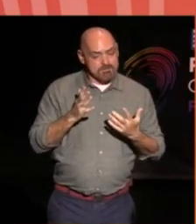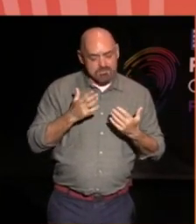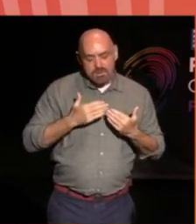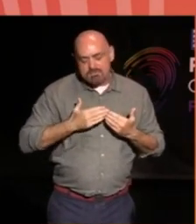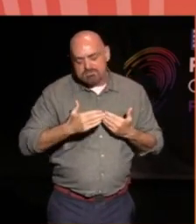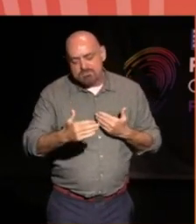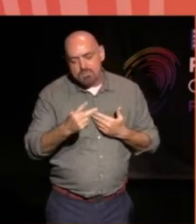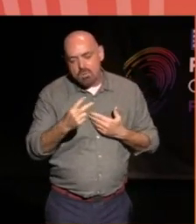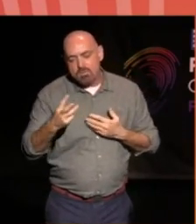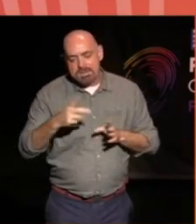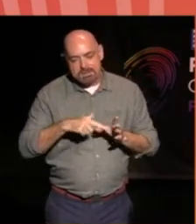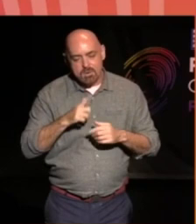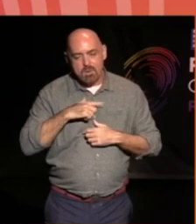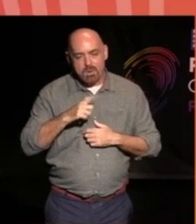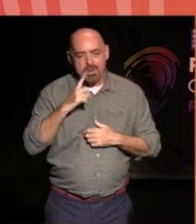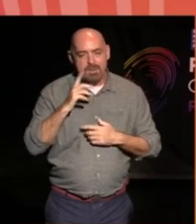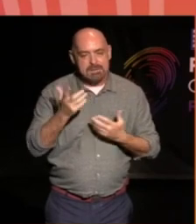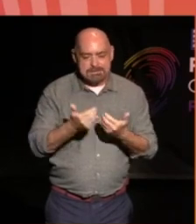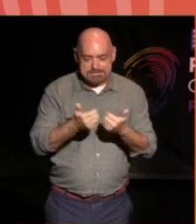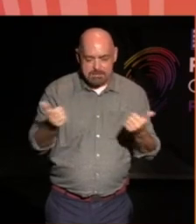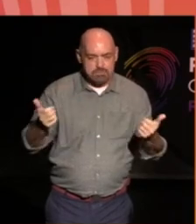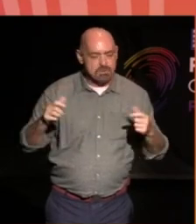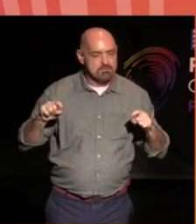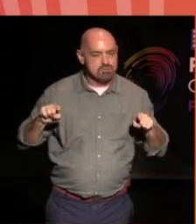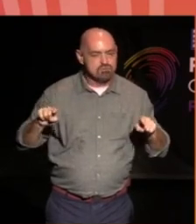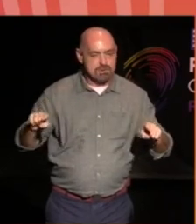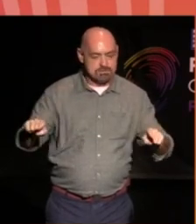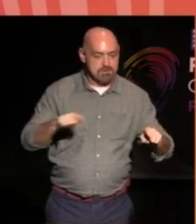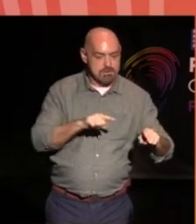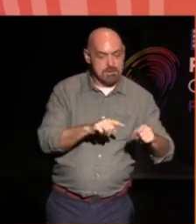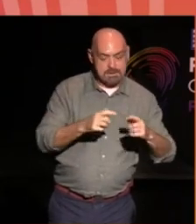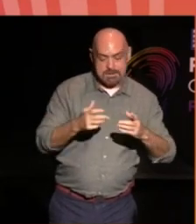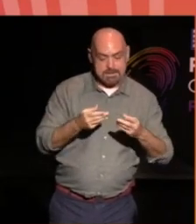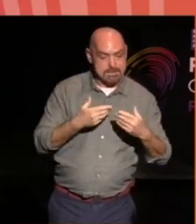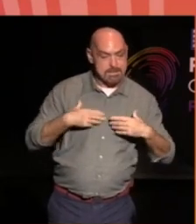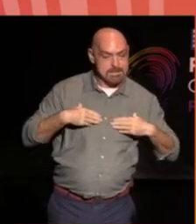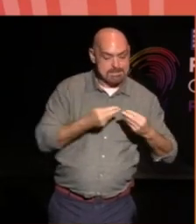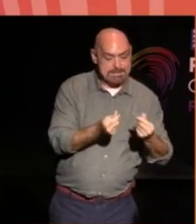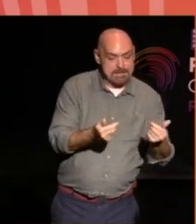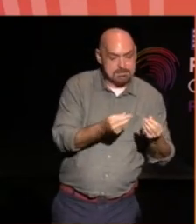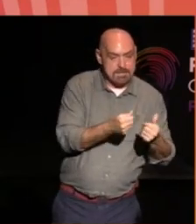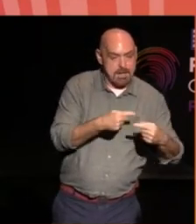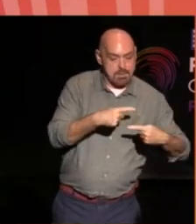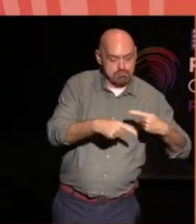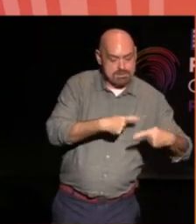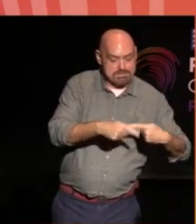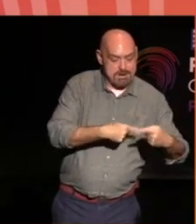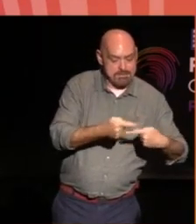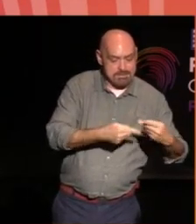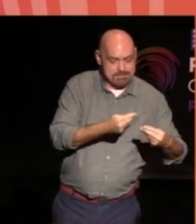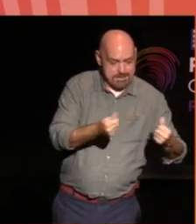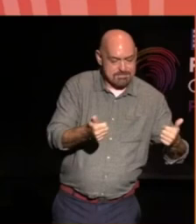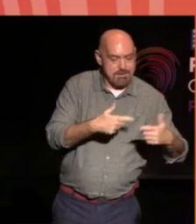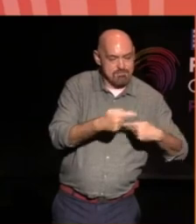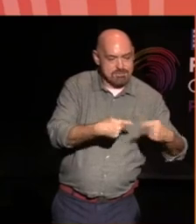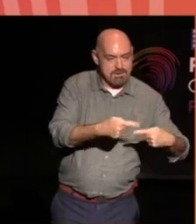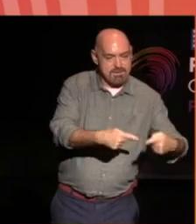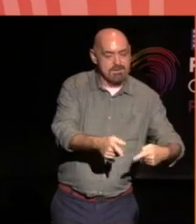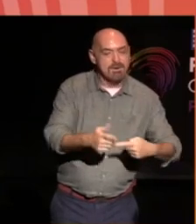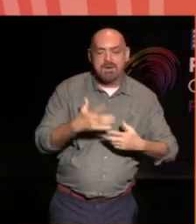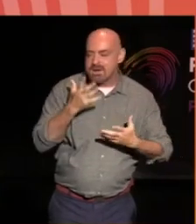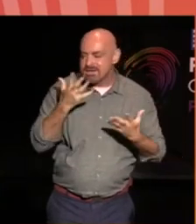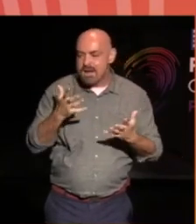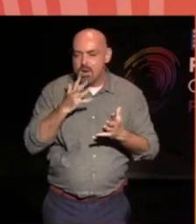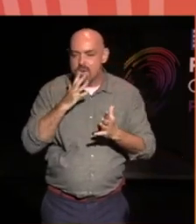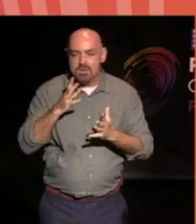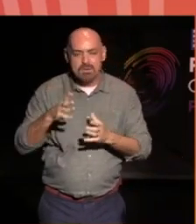years are things like separate streams for textile recycling. So it's normalised now that we, you know, we wash out